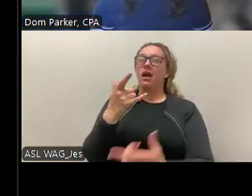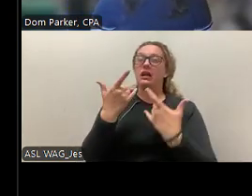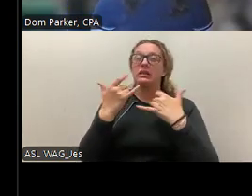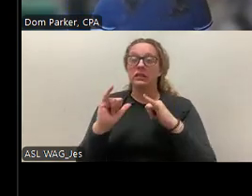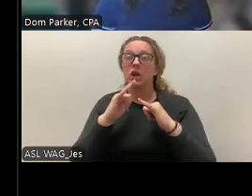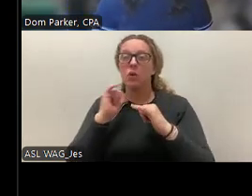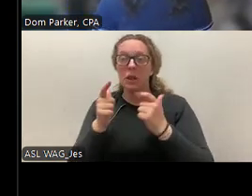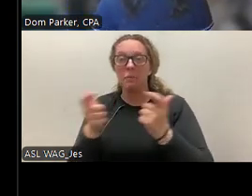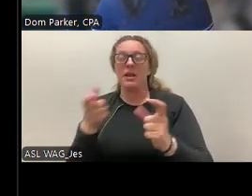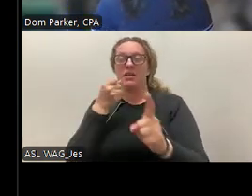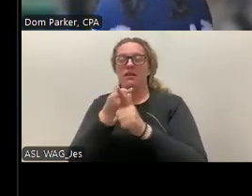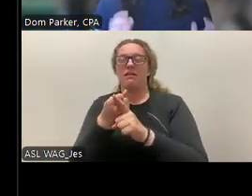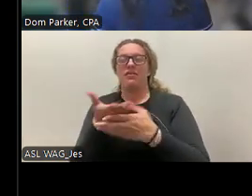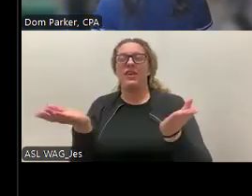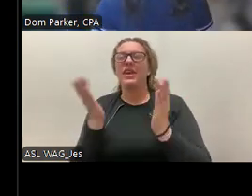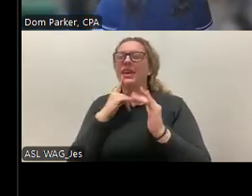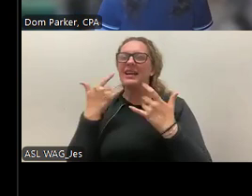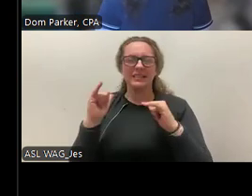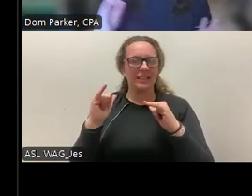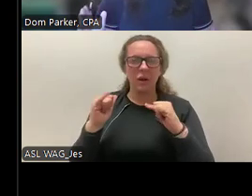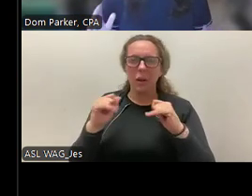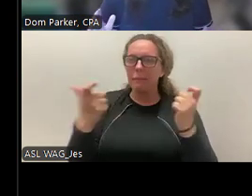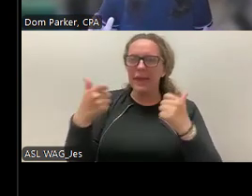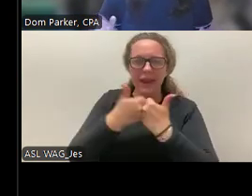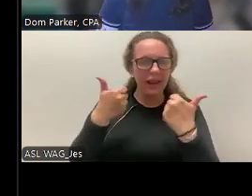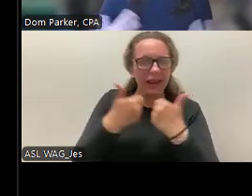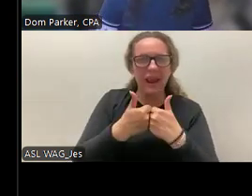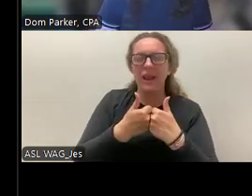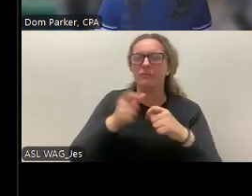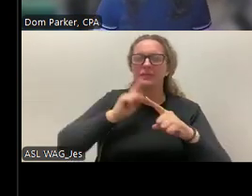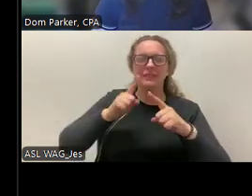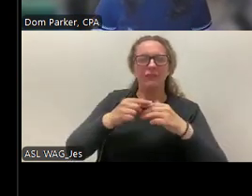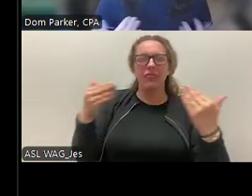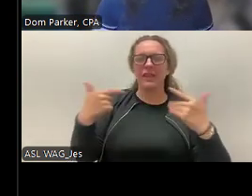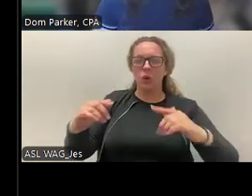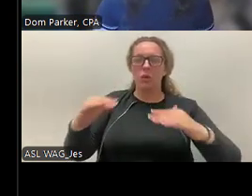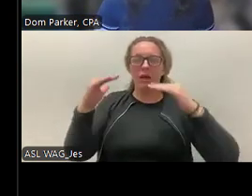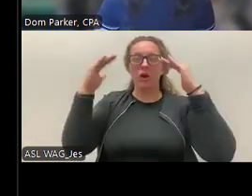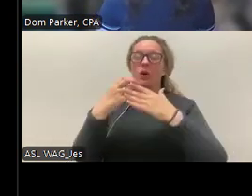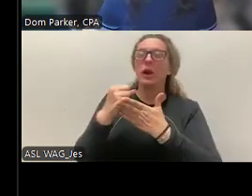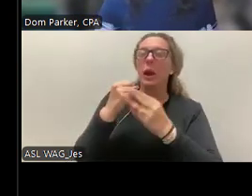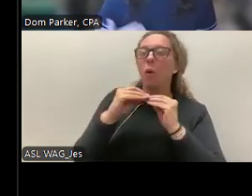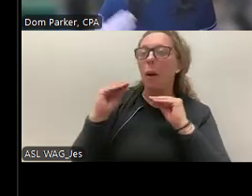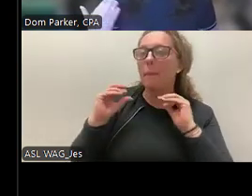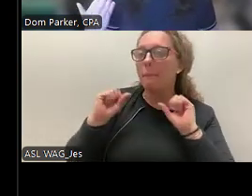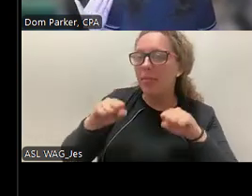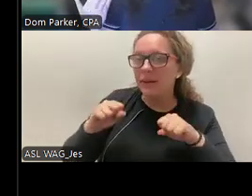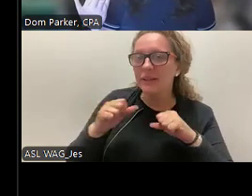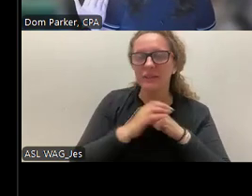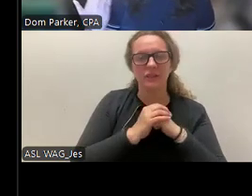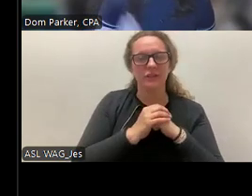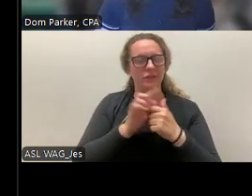really big thing. And it's still a huge game with so many different things. As you level up, you gain more abilities, you gain